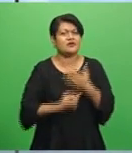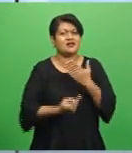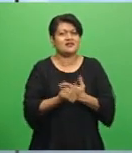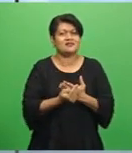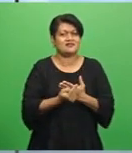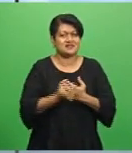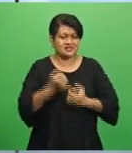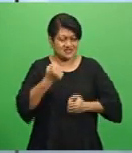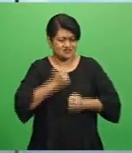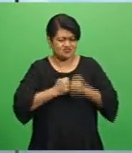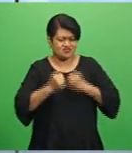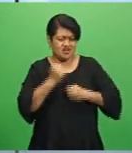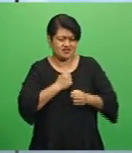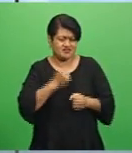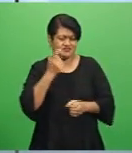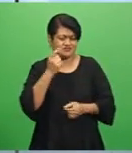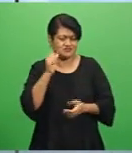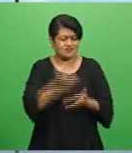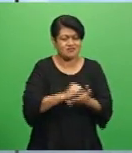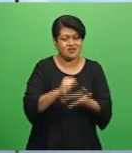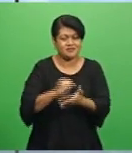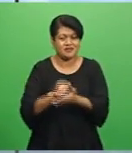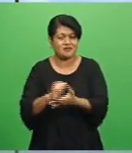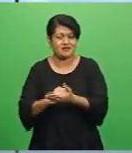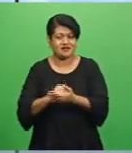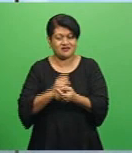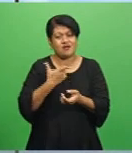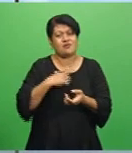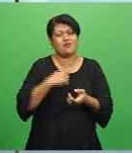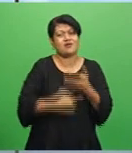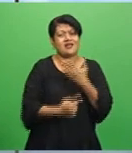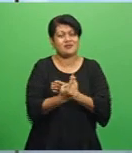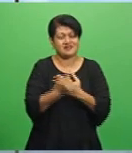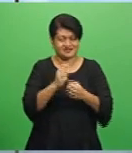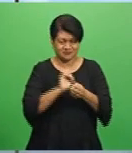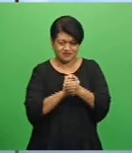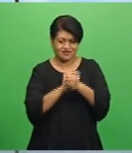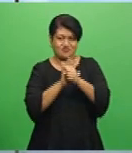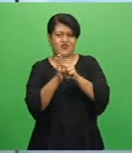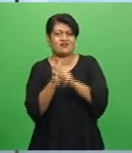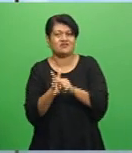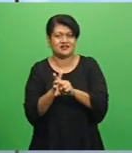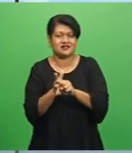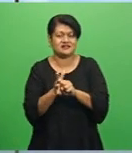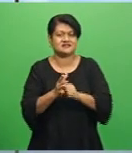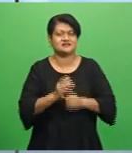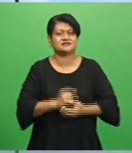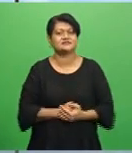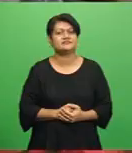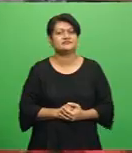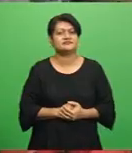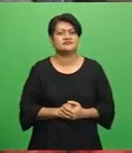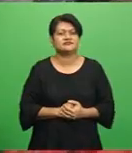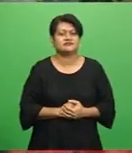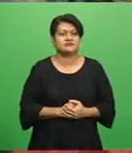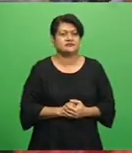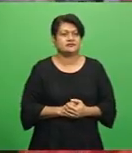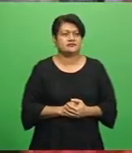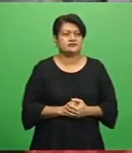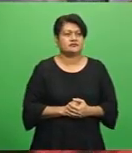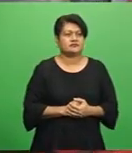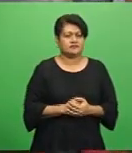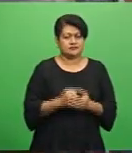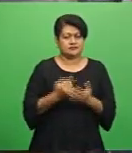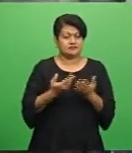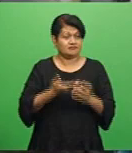they struggle to make ends meet with COVID-19 affecting their livelihood. Dipesh Kumar reports. Mere mga mother, a